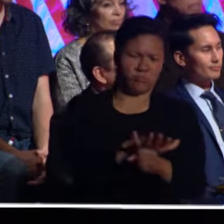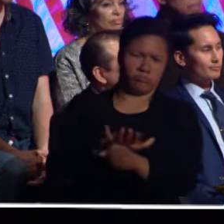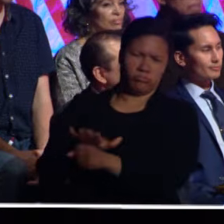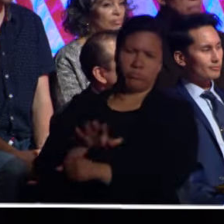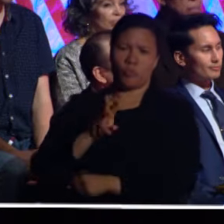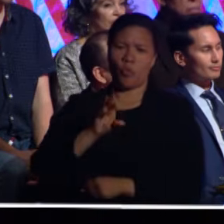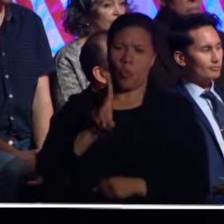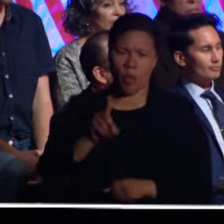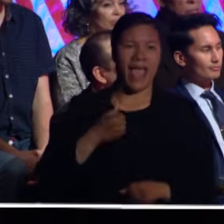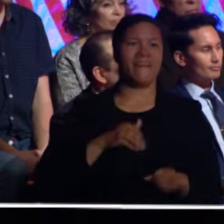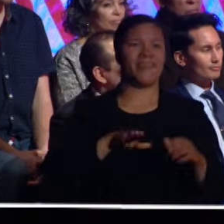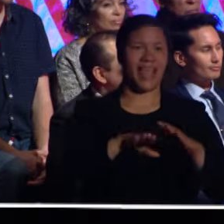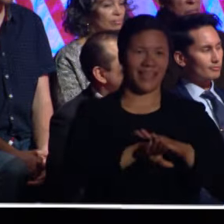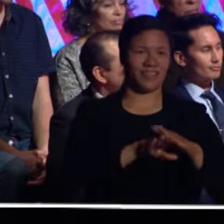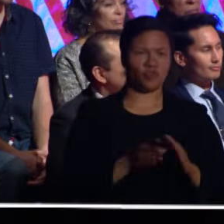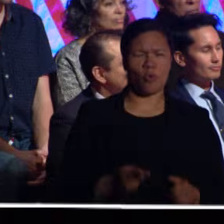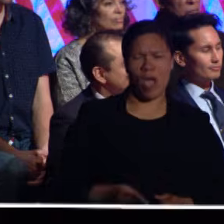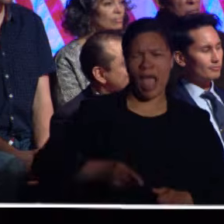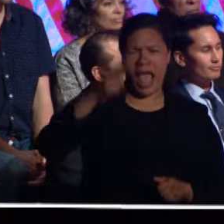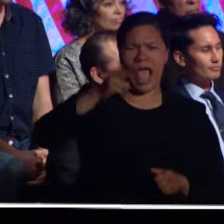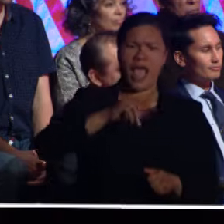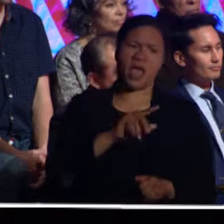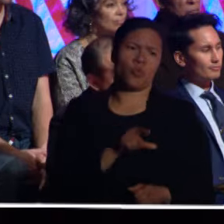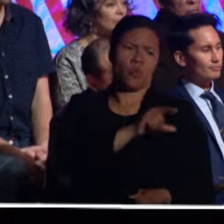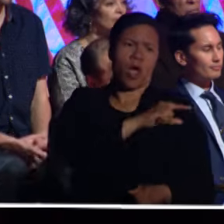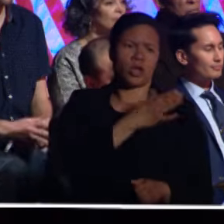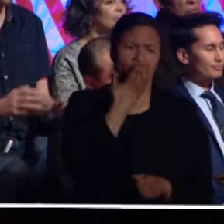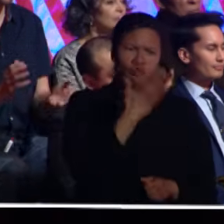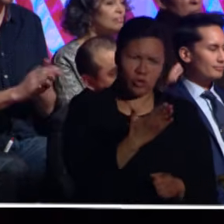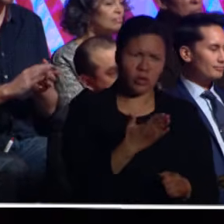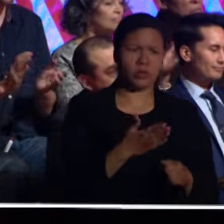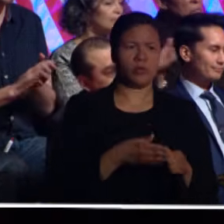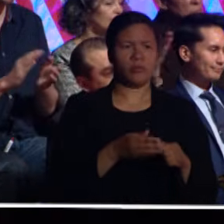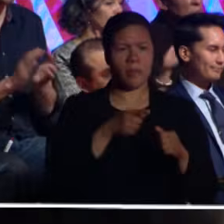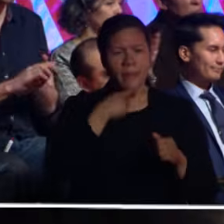to a high-quality public school.